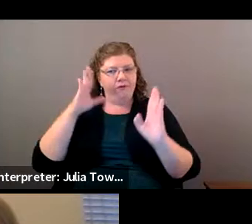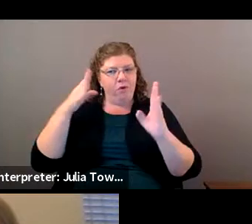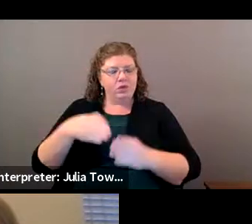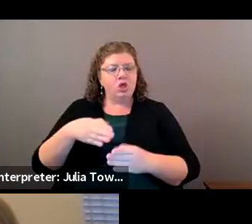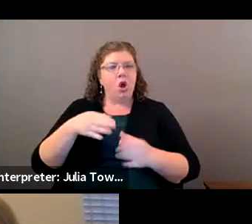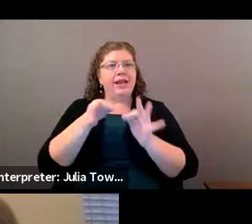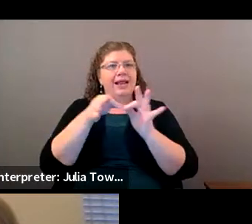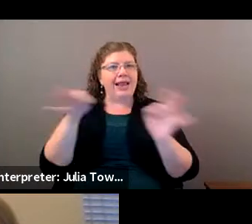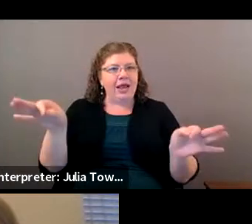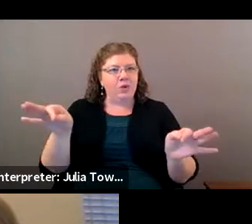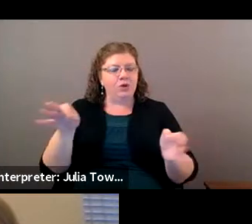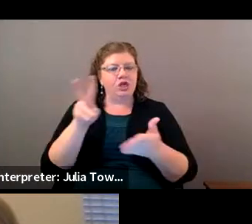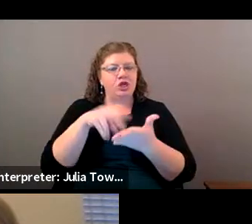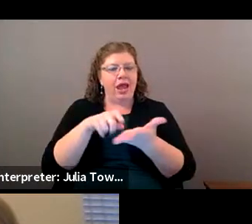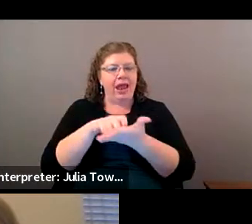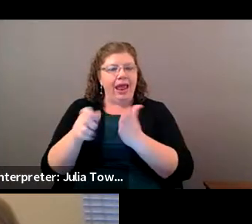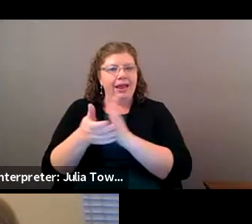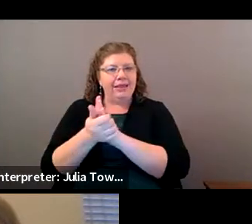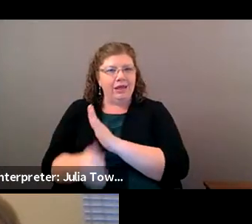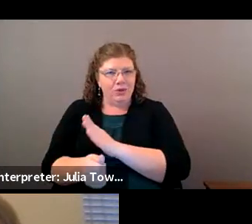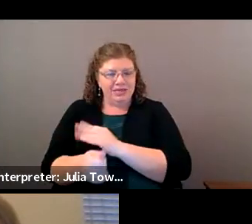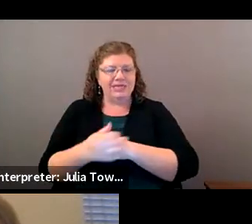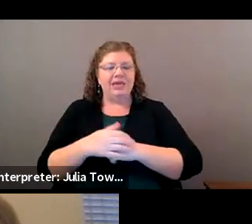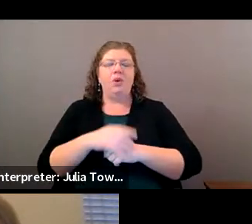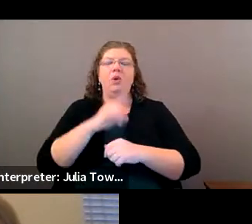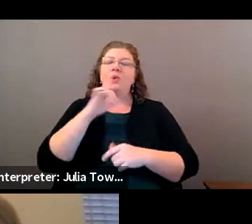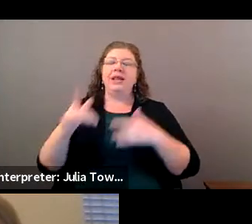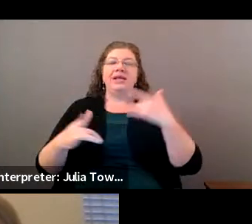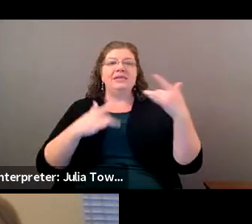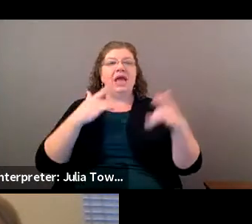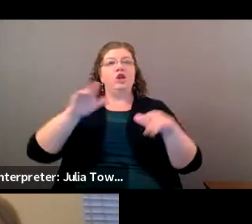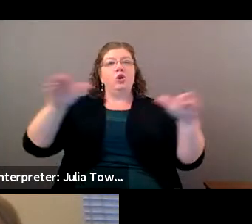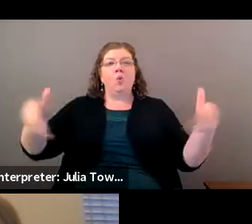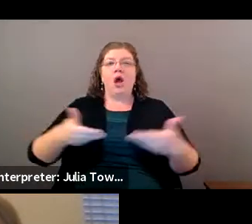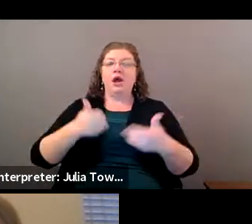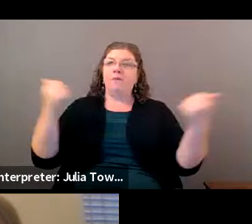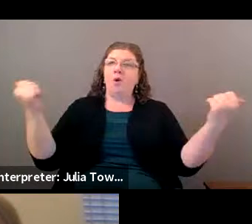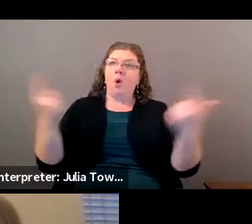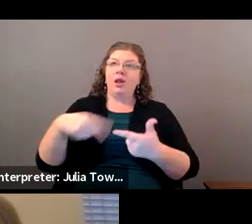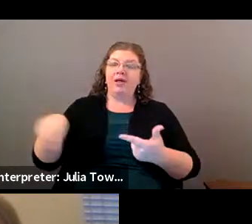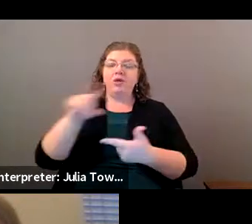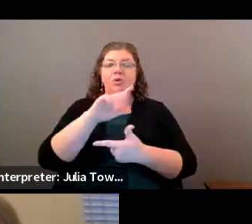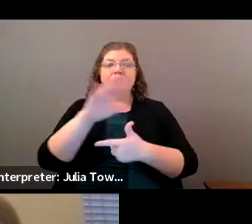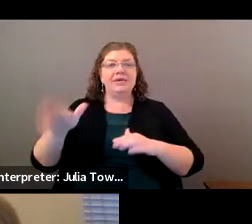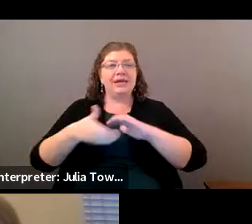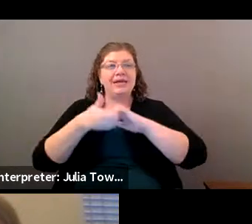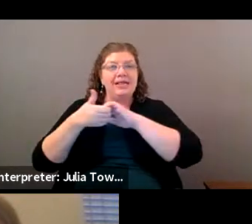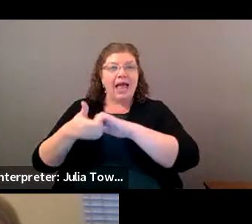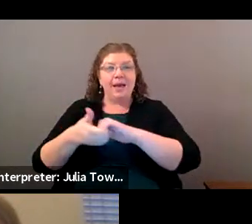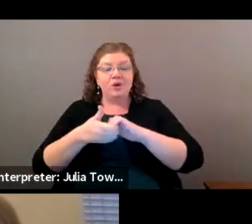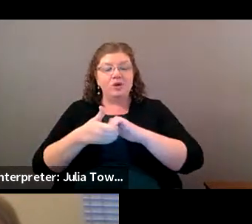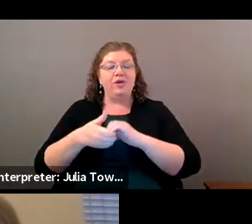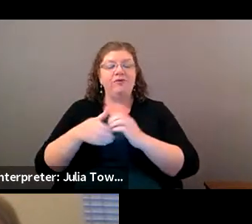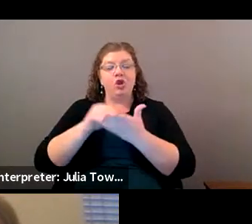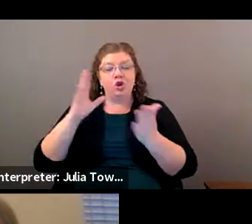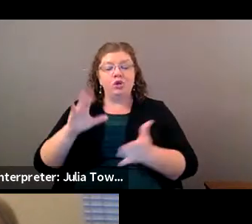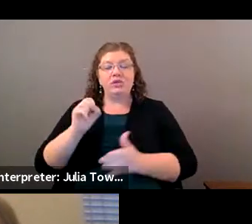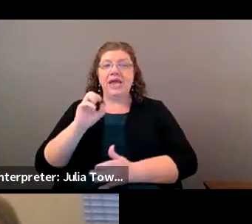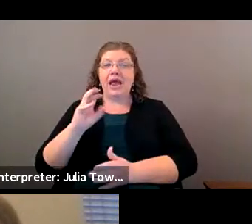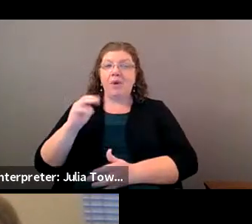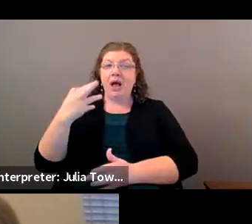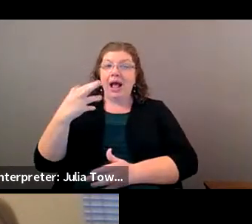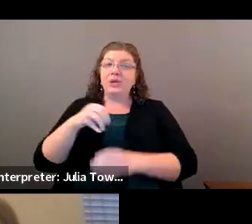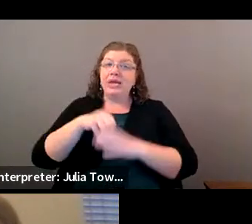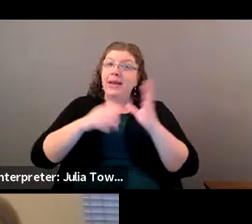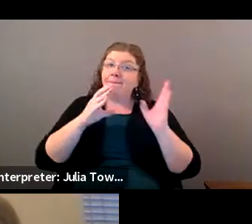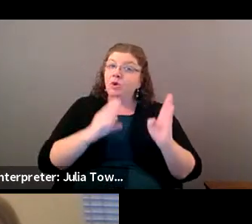literacy. And we are just really excited to welcome all of those collaborative learners to San Marcos High School. It is in person